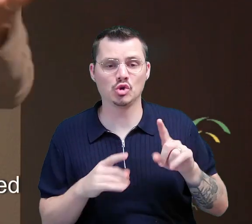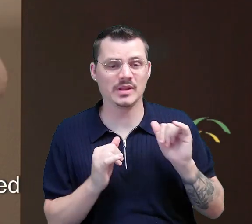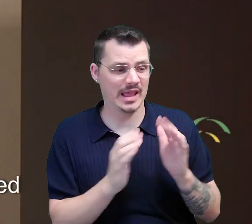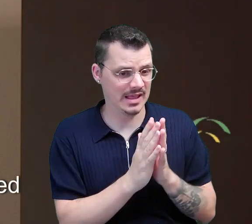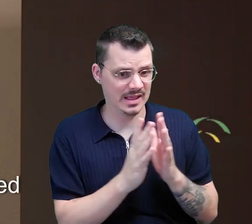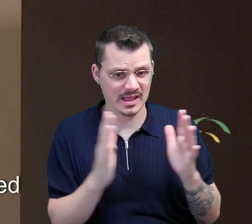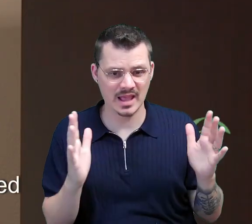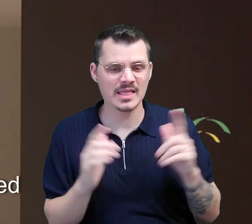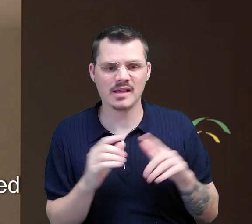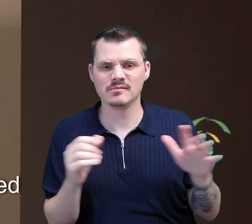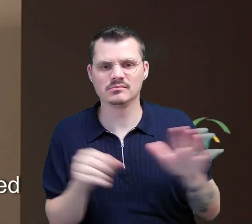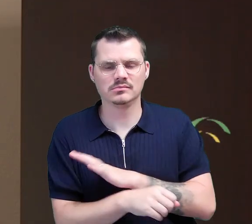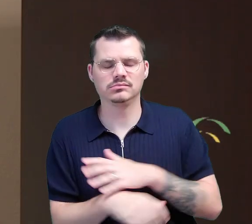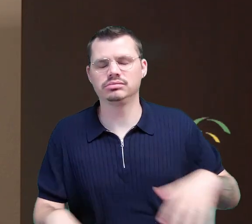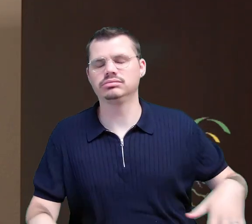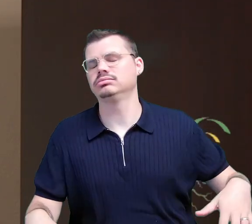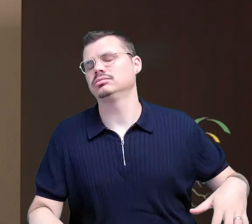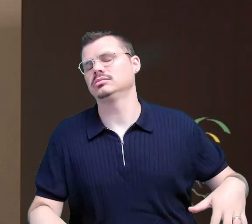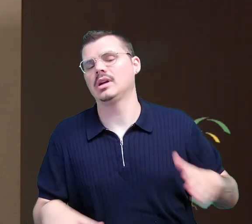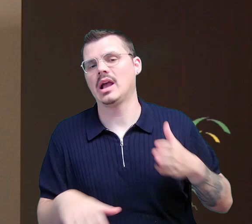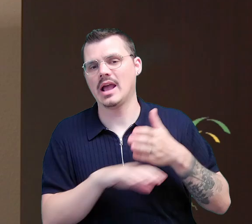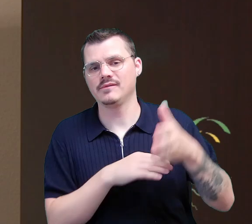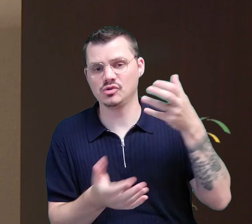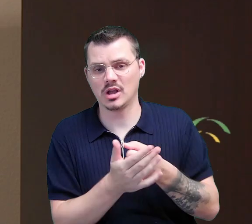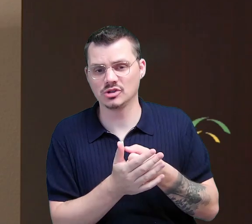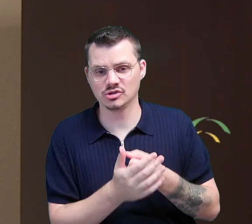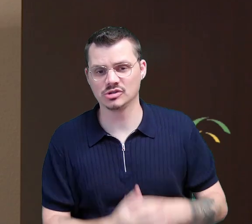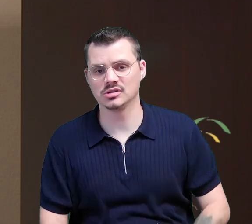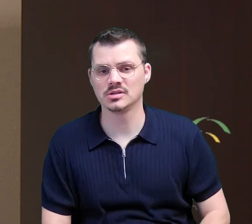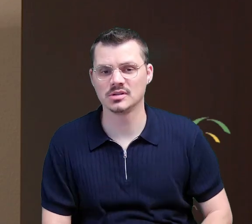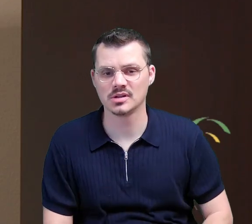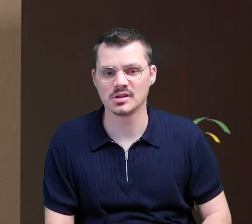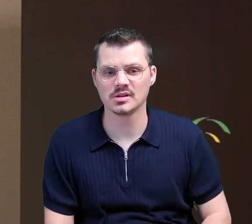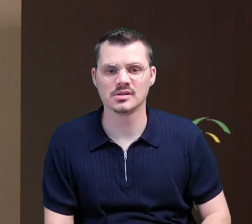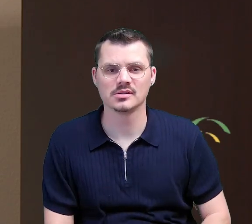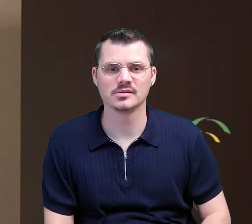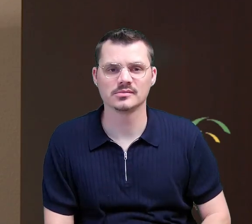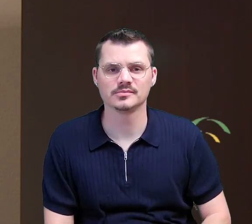then he's practically immobilized after the crash.